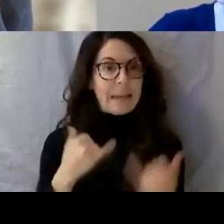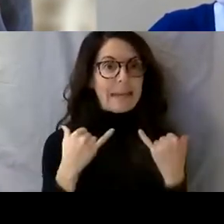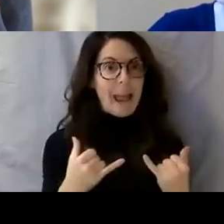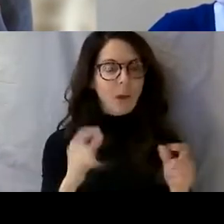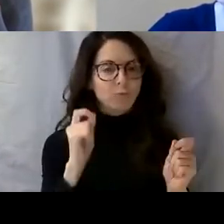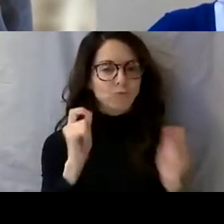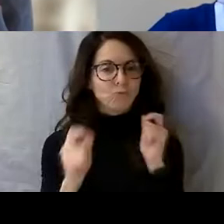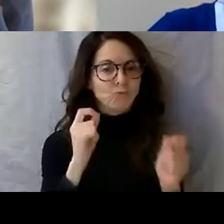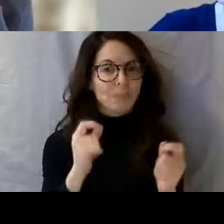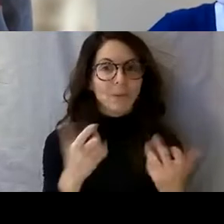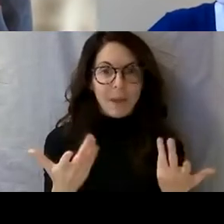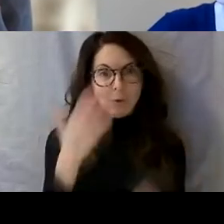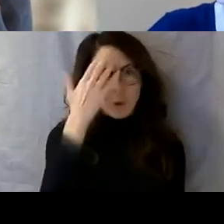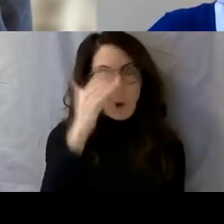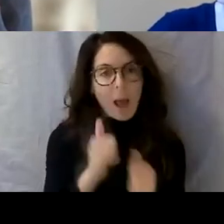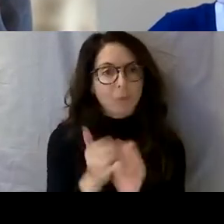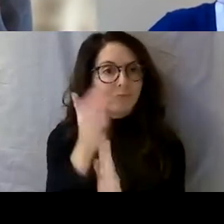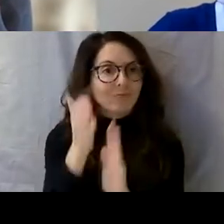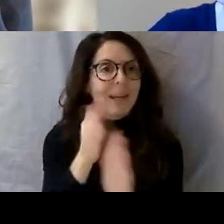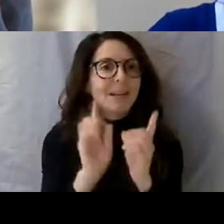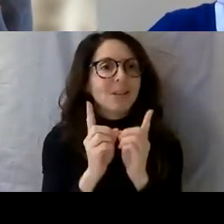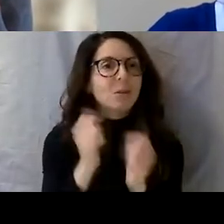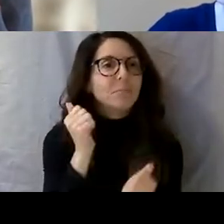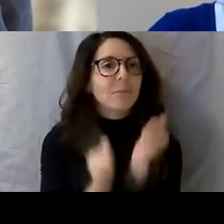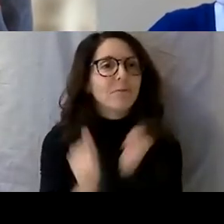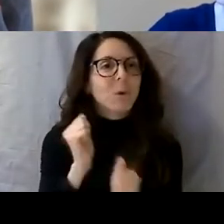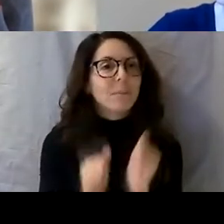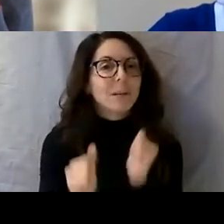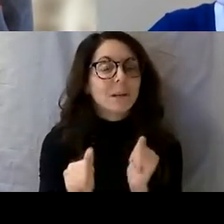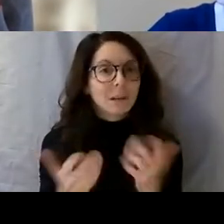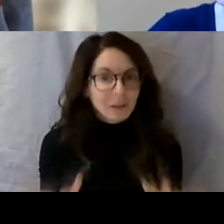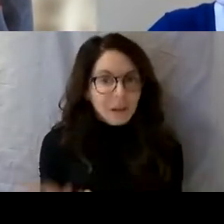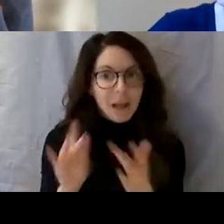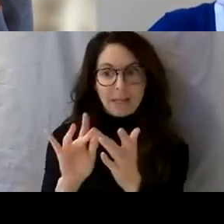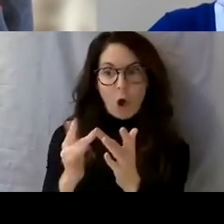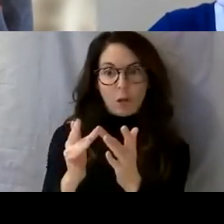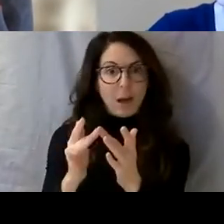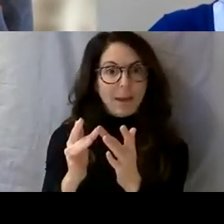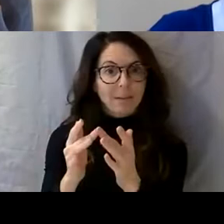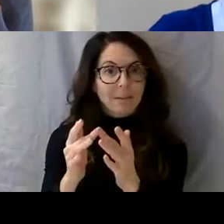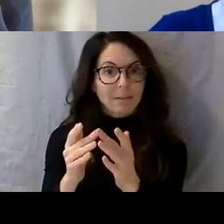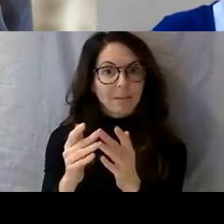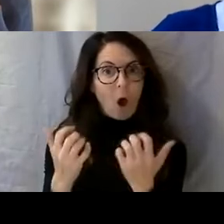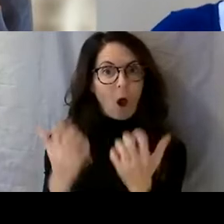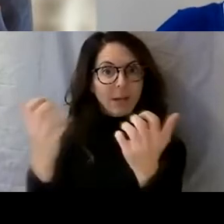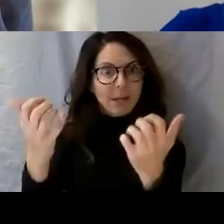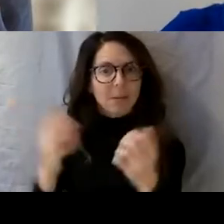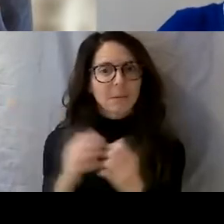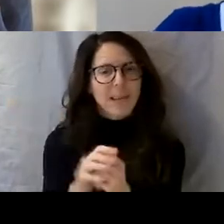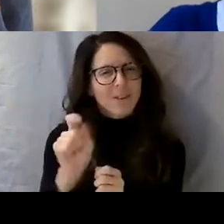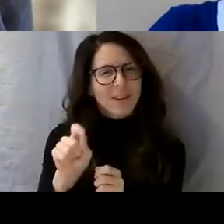to digital performances as the needs of the online patrons are different and more on the technical